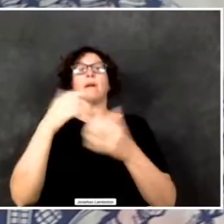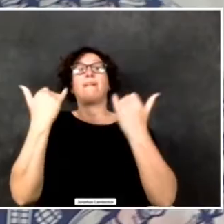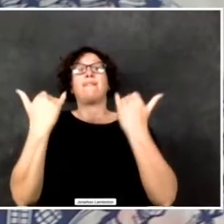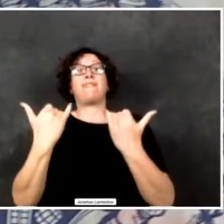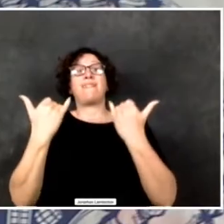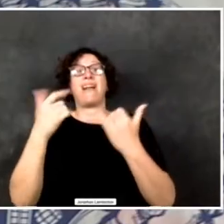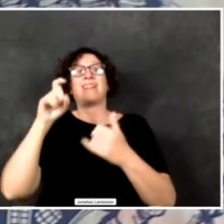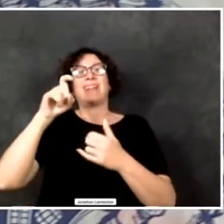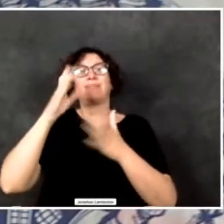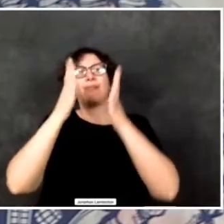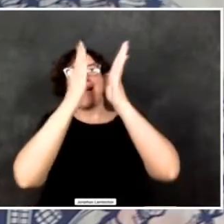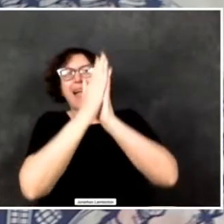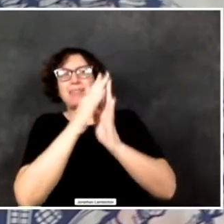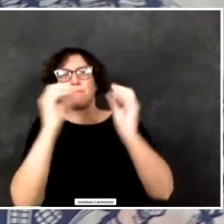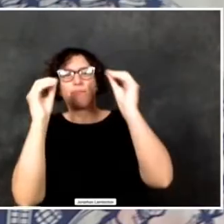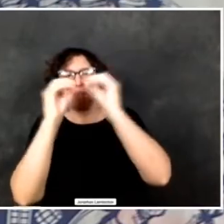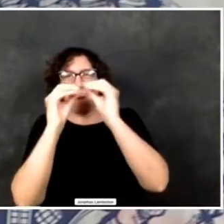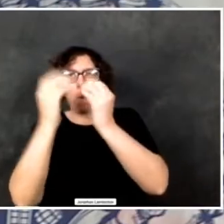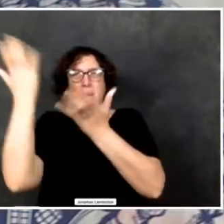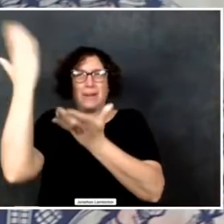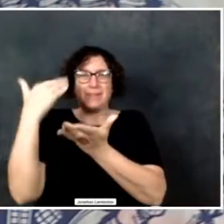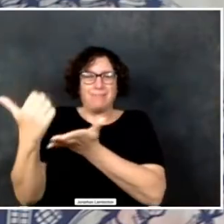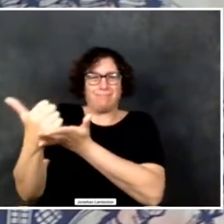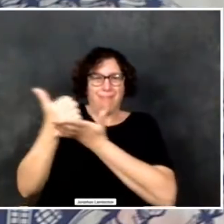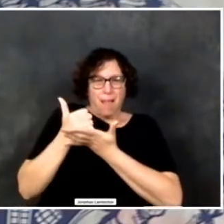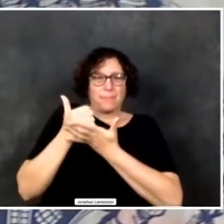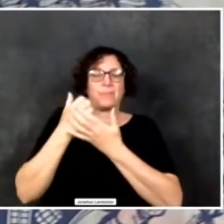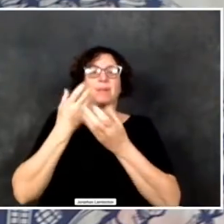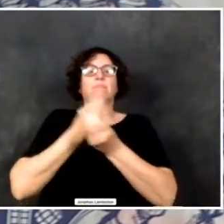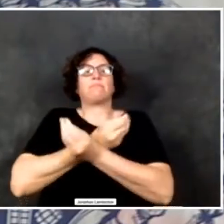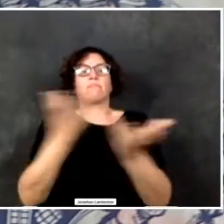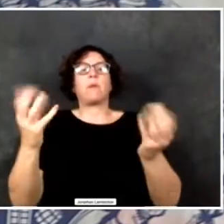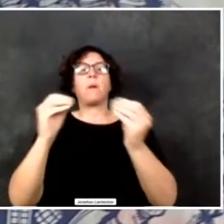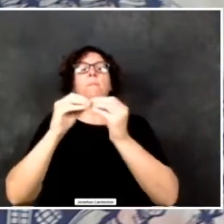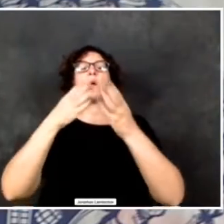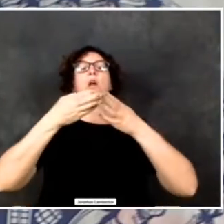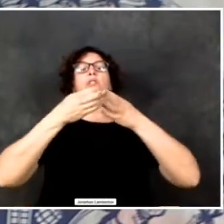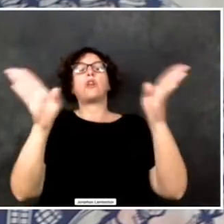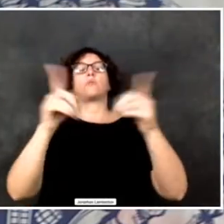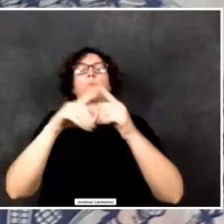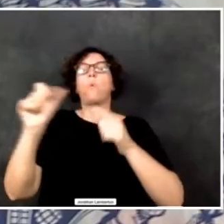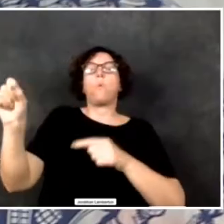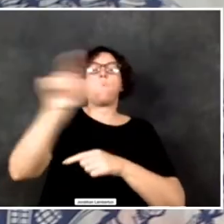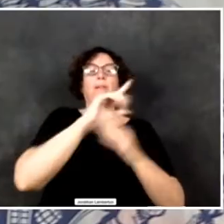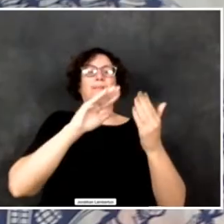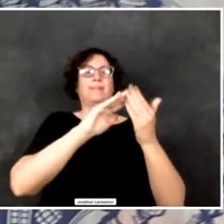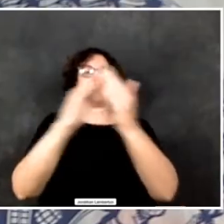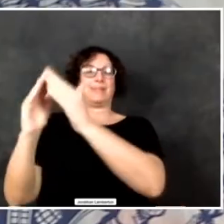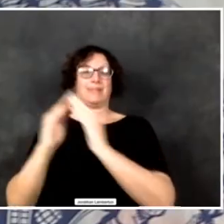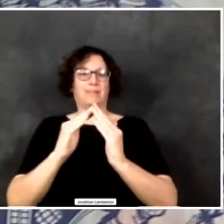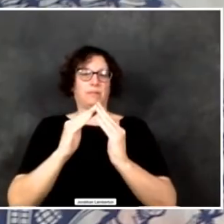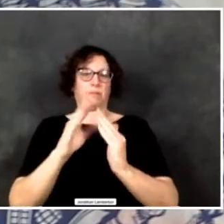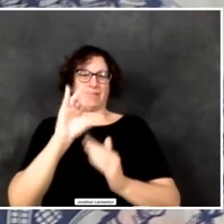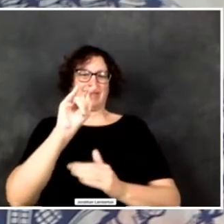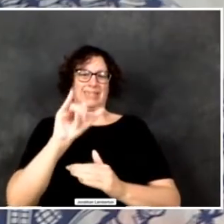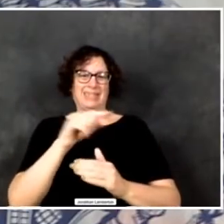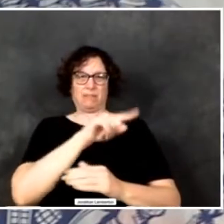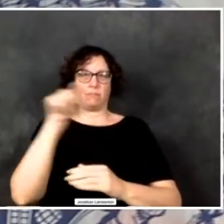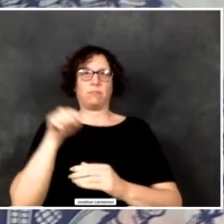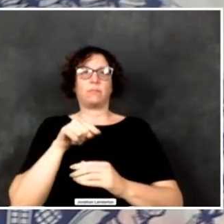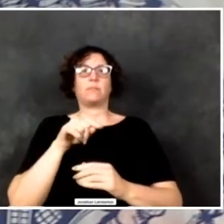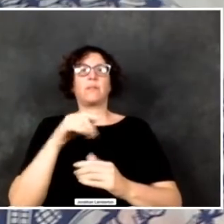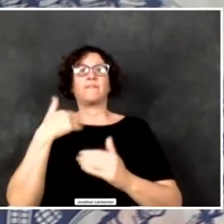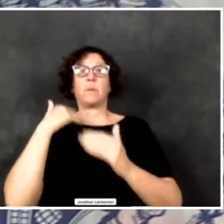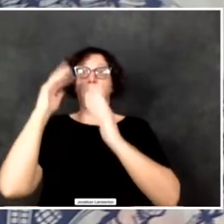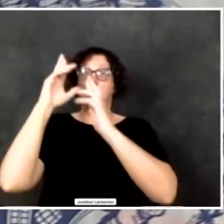level. I'm going to remain hopeful that we will find that supply and start to be up and running at the end of this coming